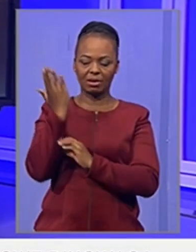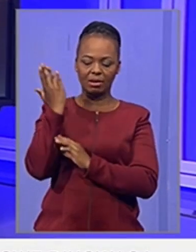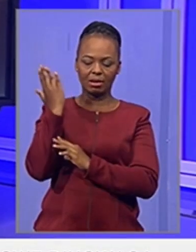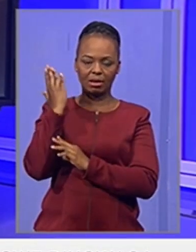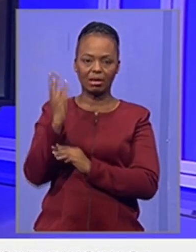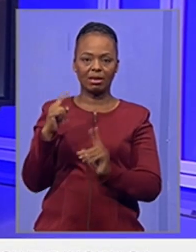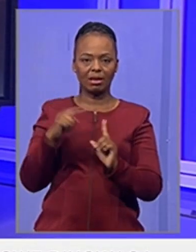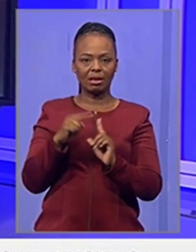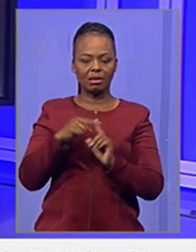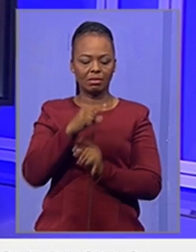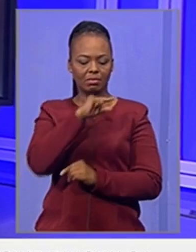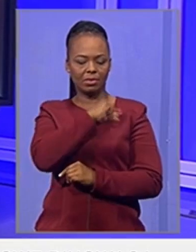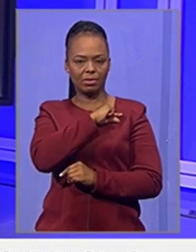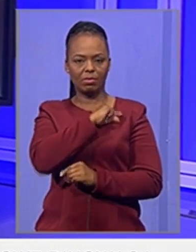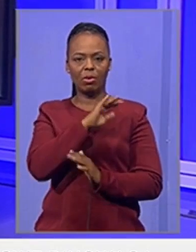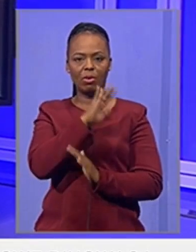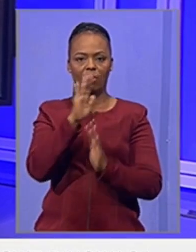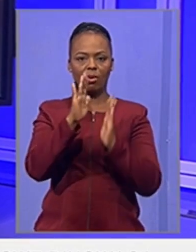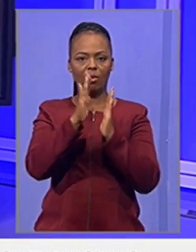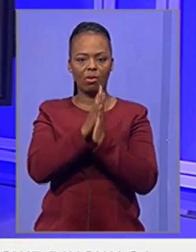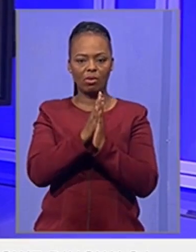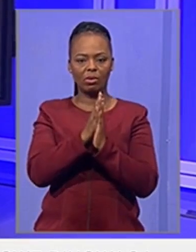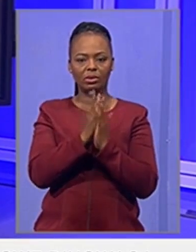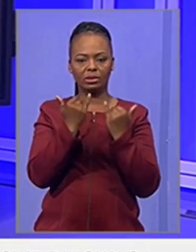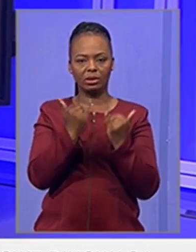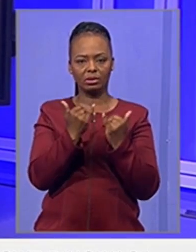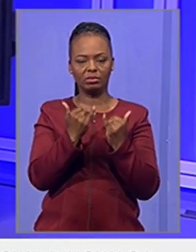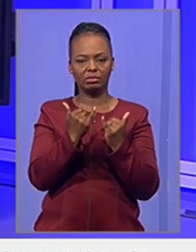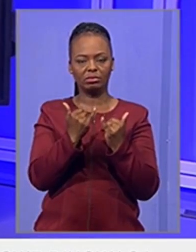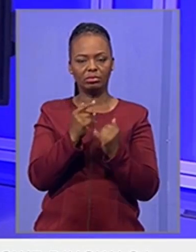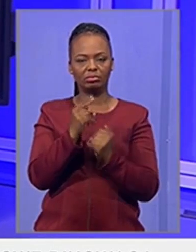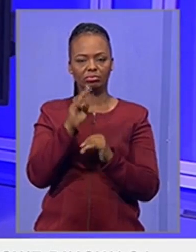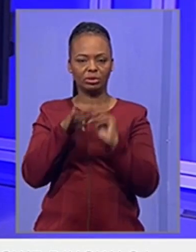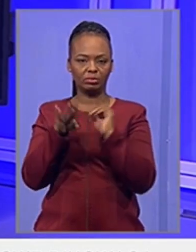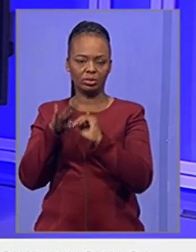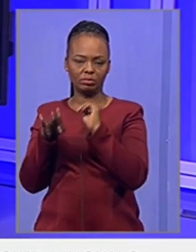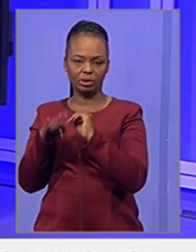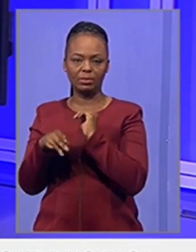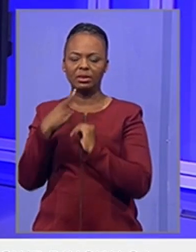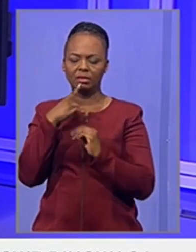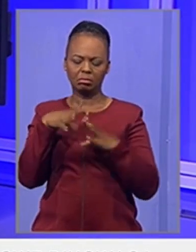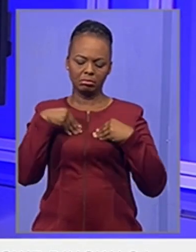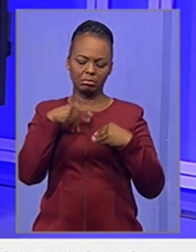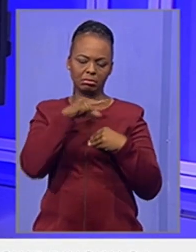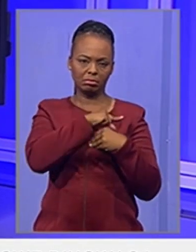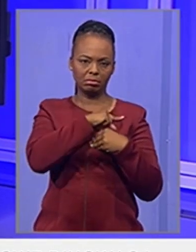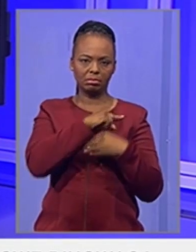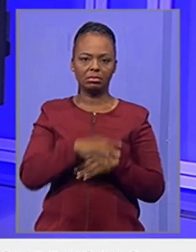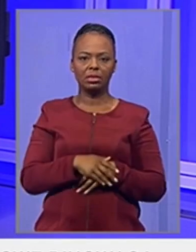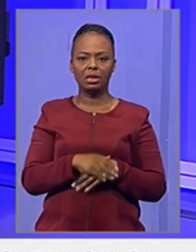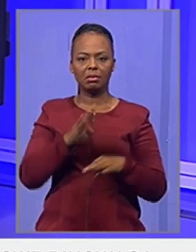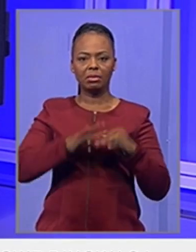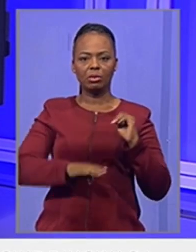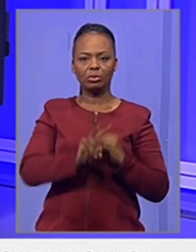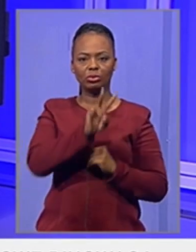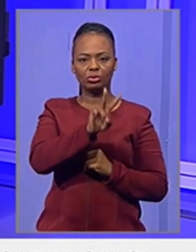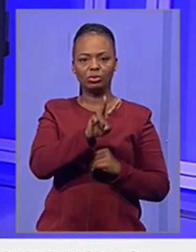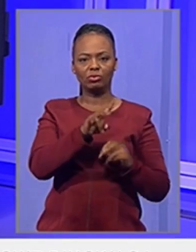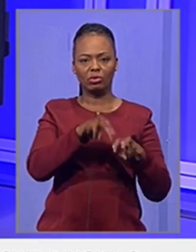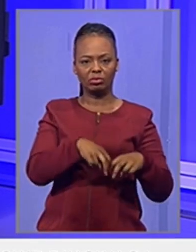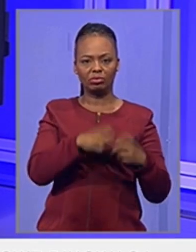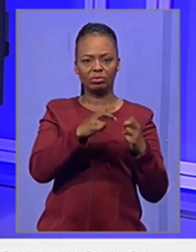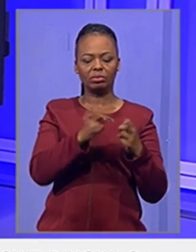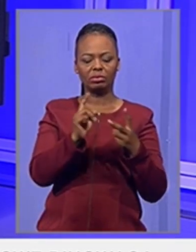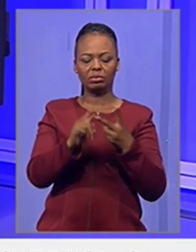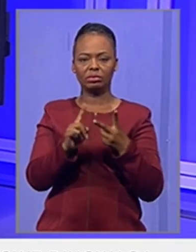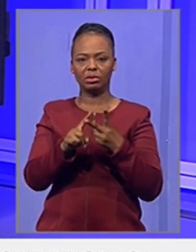ipona molato wa ditatofatso tsotlhe tse a neng a di manegilwe. Ka nako eo, o ne a manegilwe ditatofatso di le pedi tsa petelelo le di le